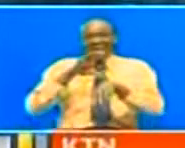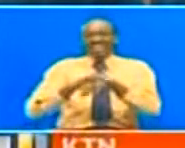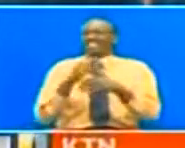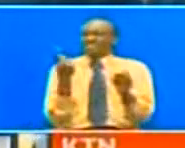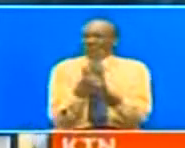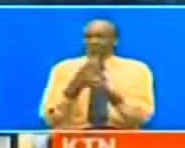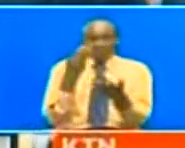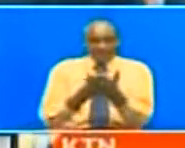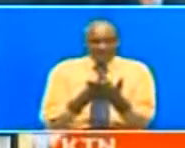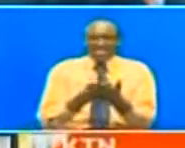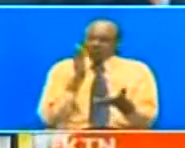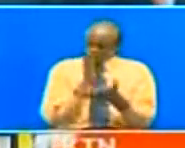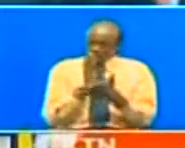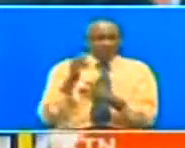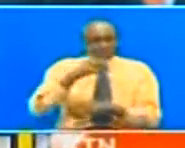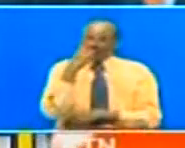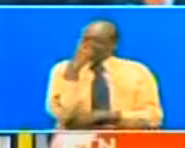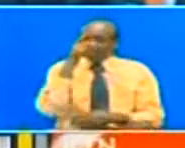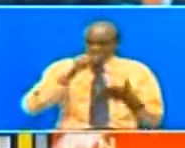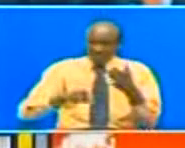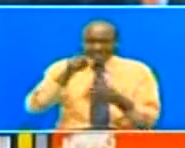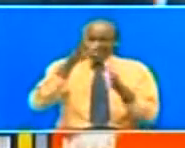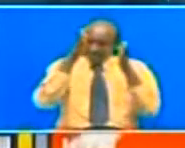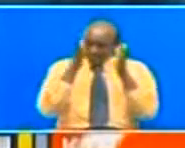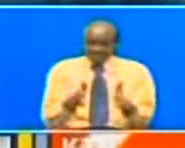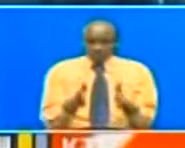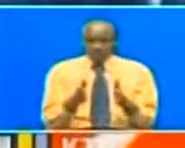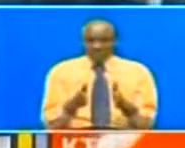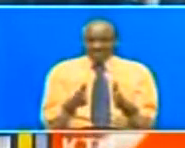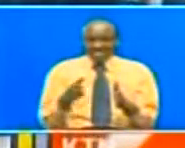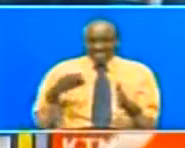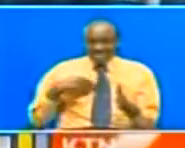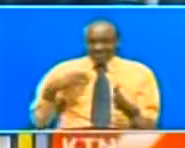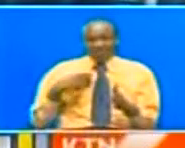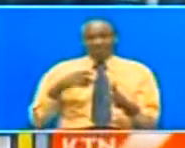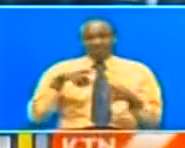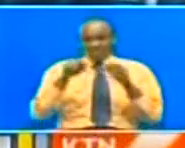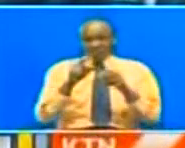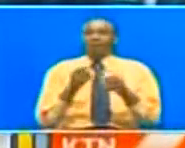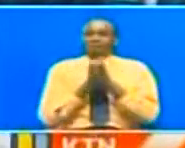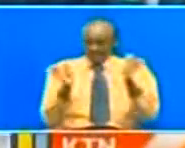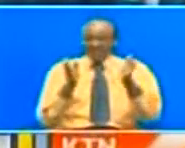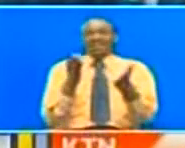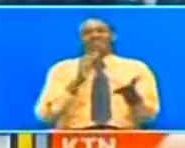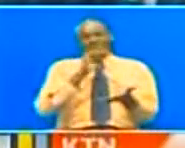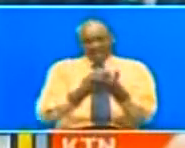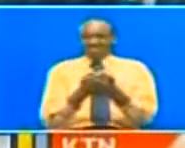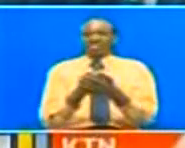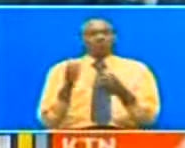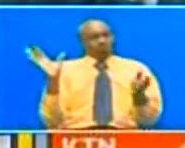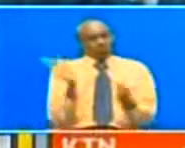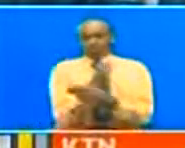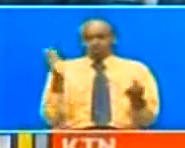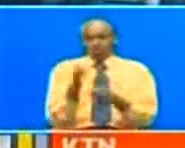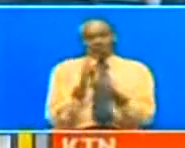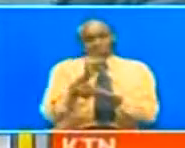is reasonably suspected that he is engaged in embezzlement of public funds belonging to the